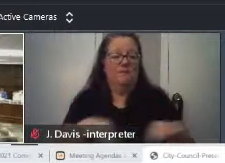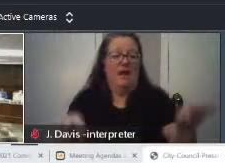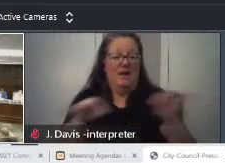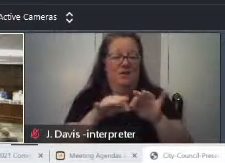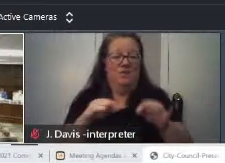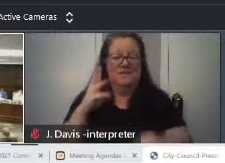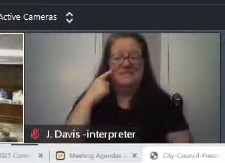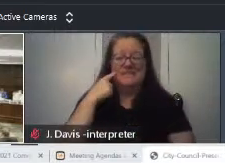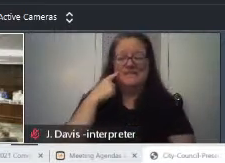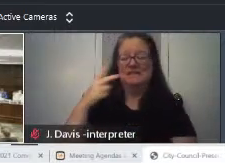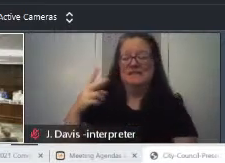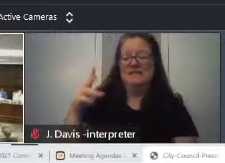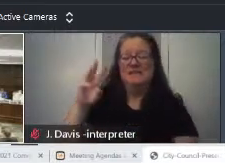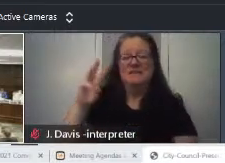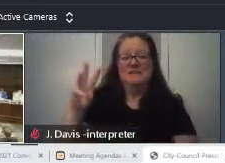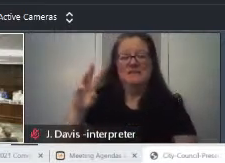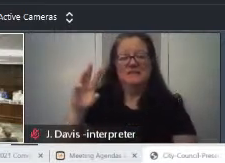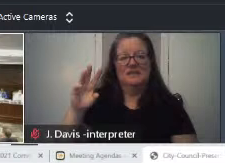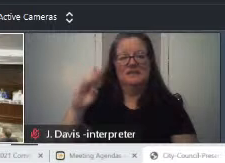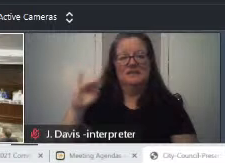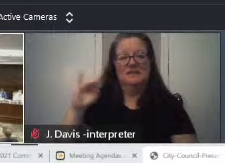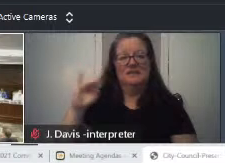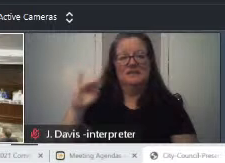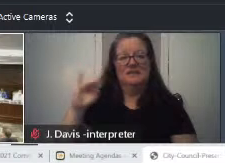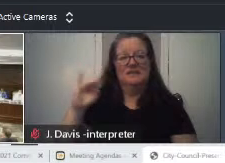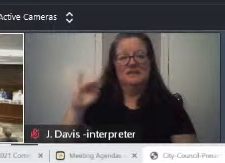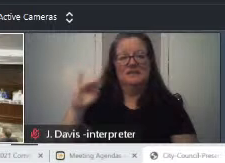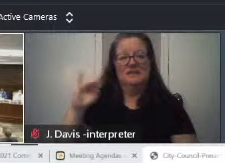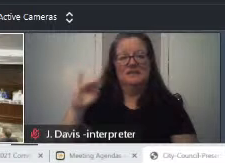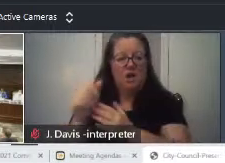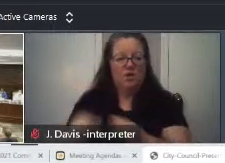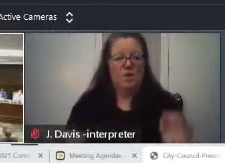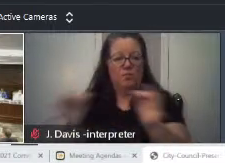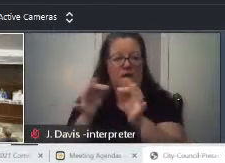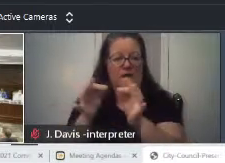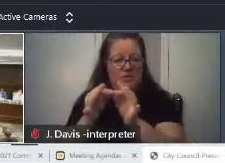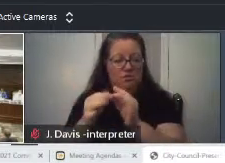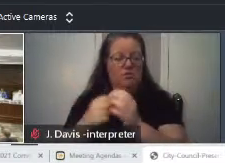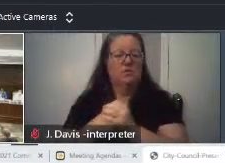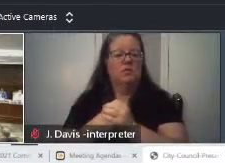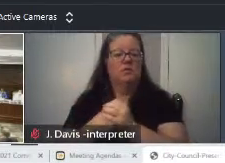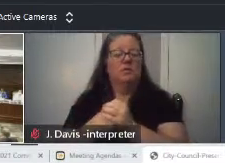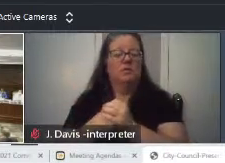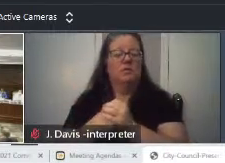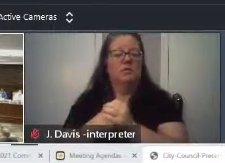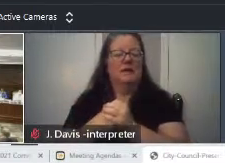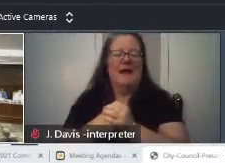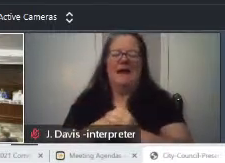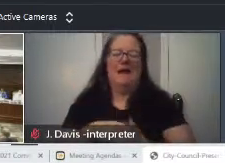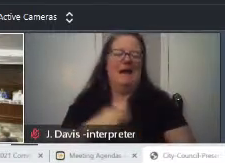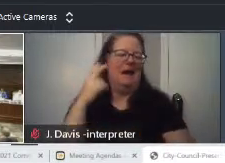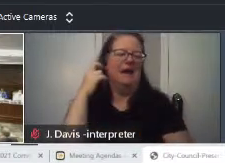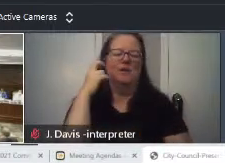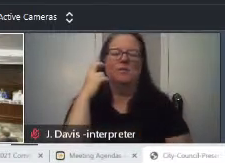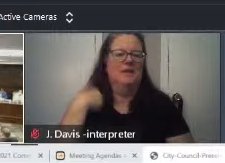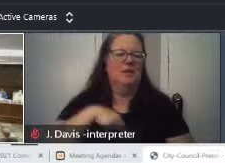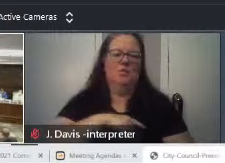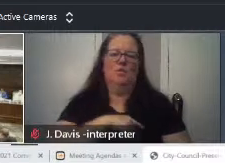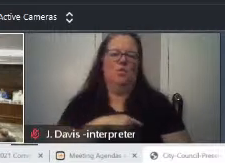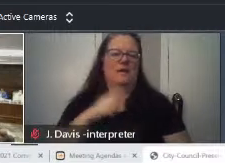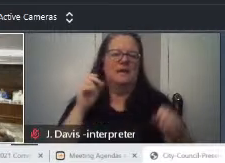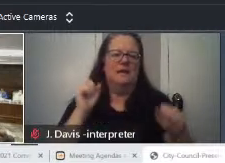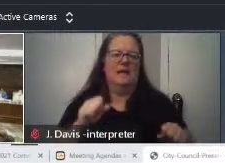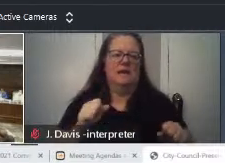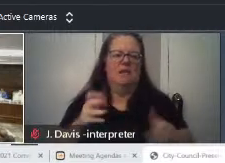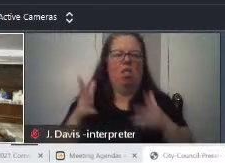appraisal and a 3.5 bid and the optics of that, I don't think we're in a position to have this property sit